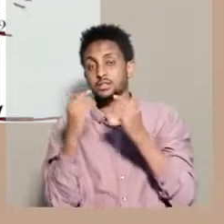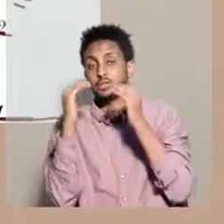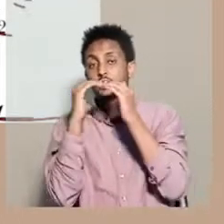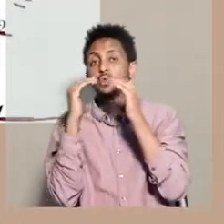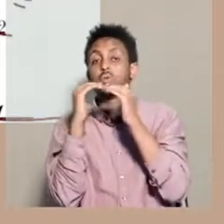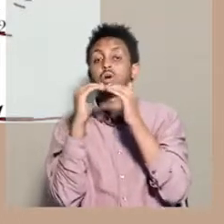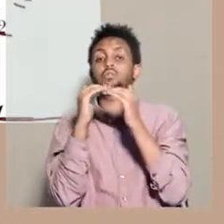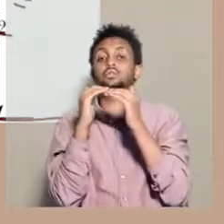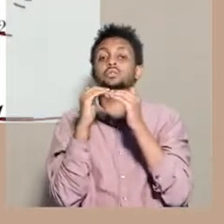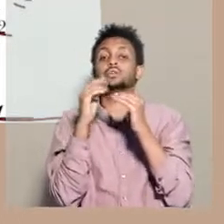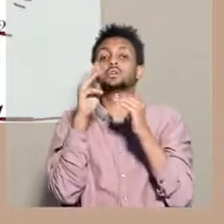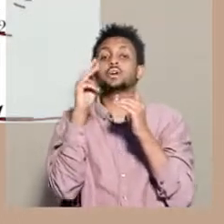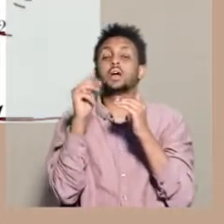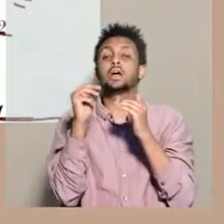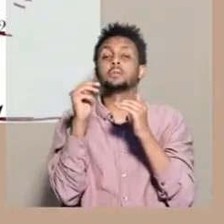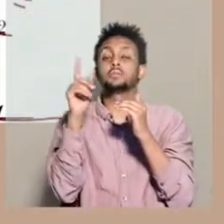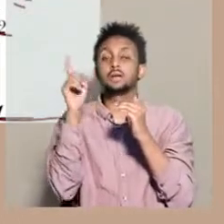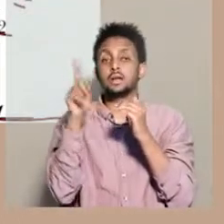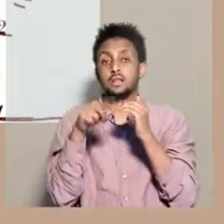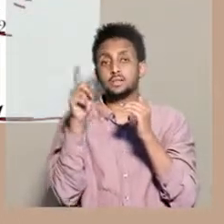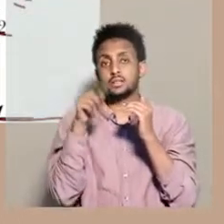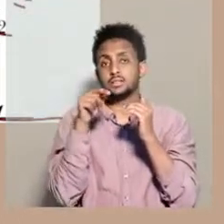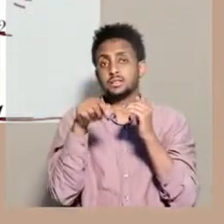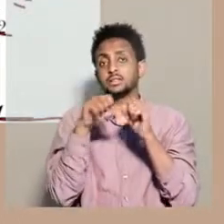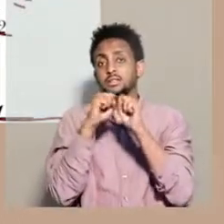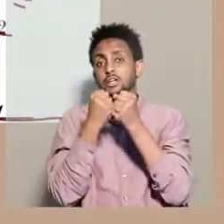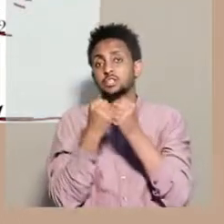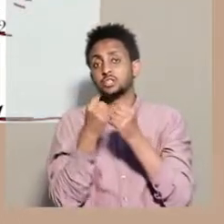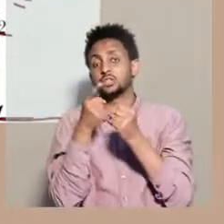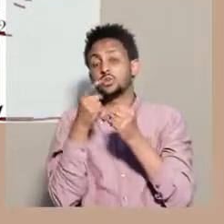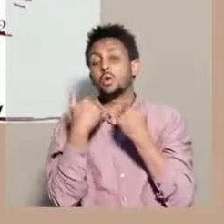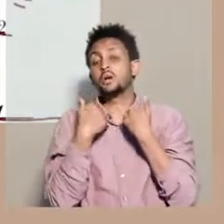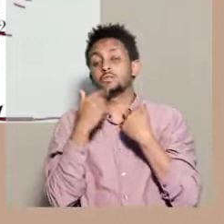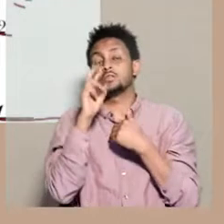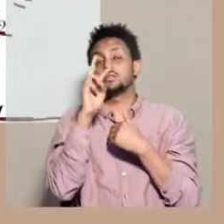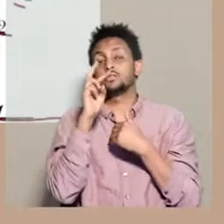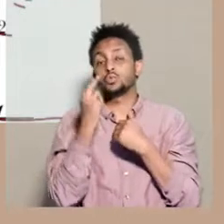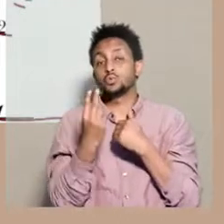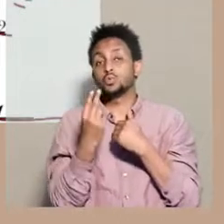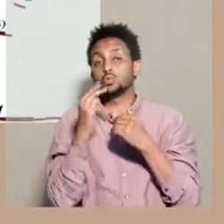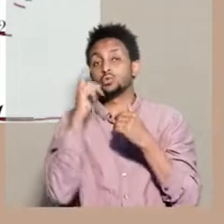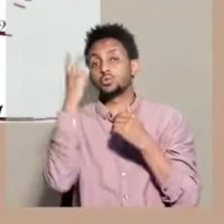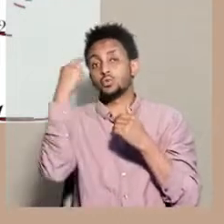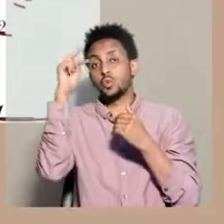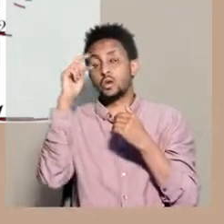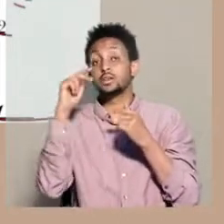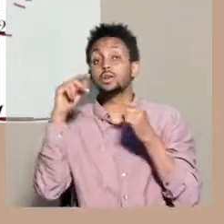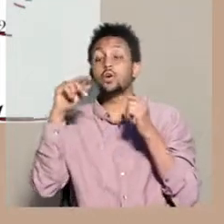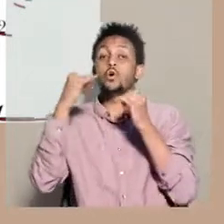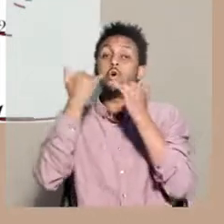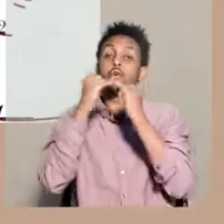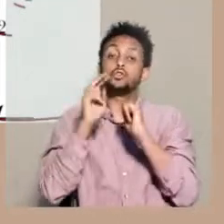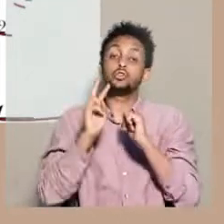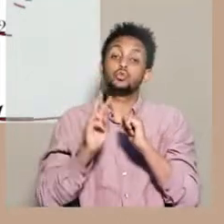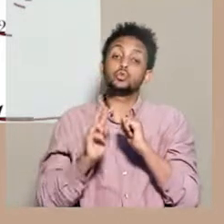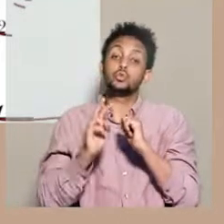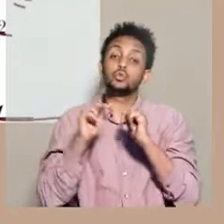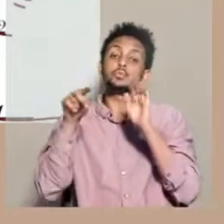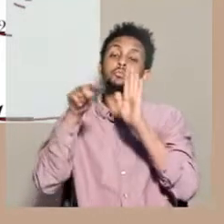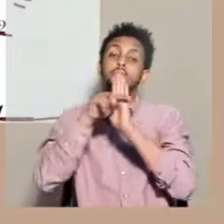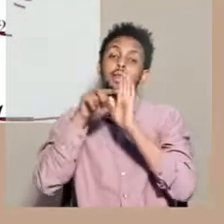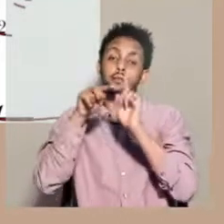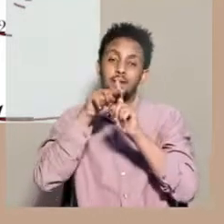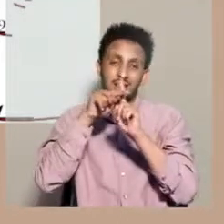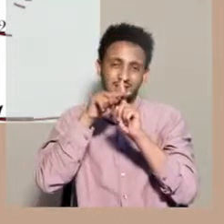to, since m is cancelled again, on this section we have V2 squared over 2 plus,